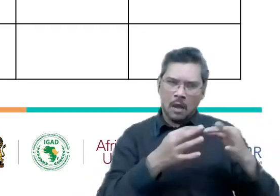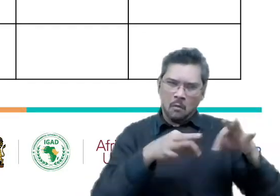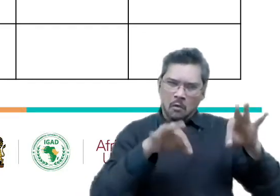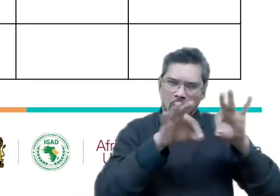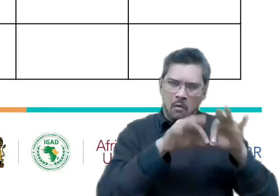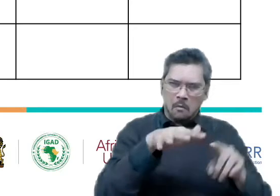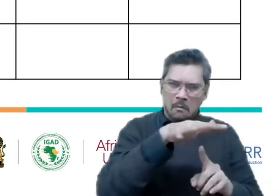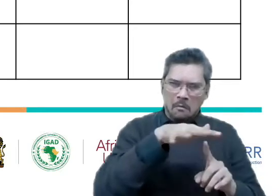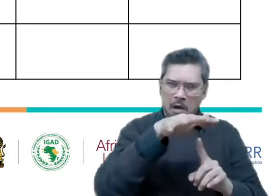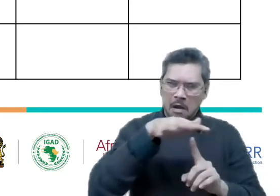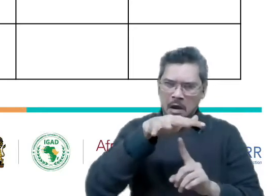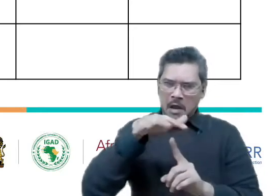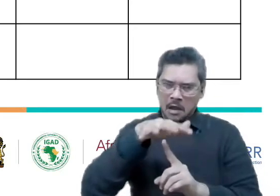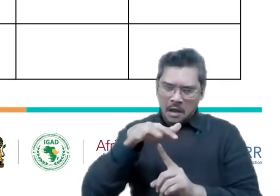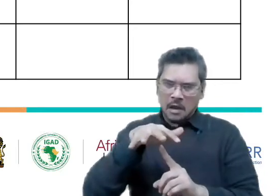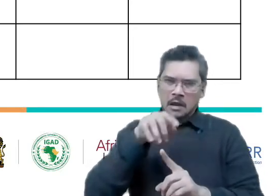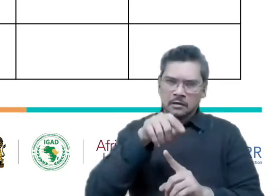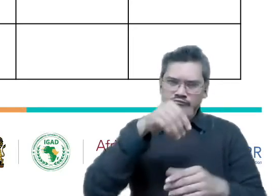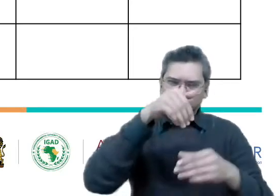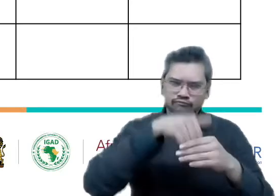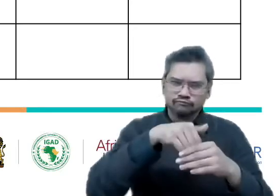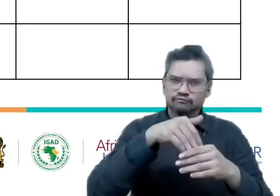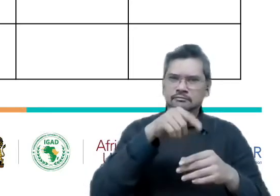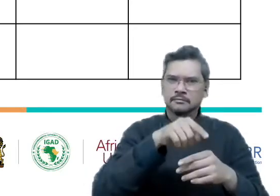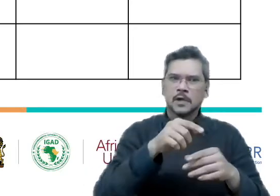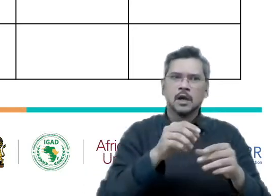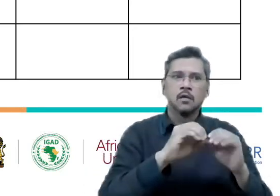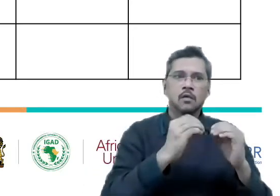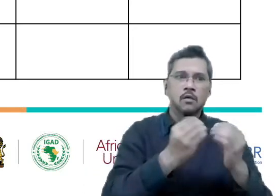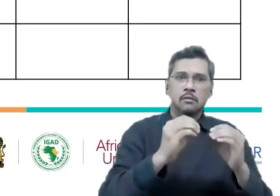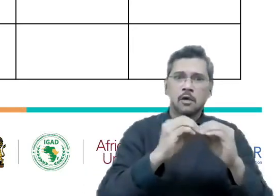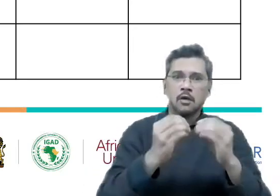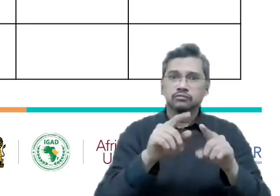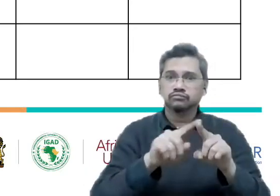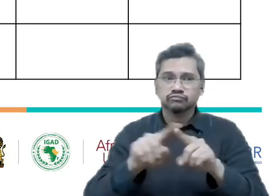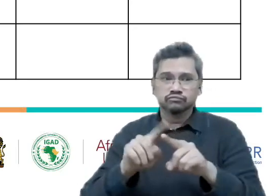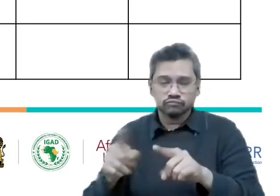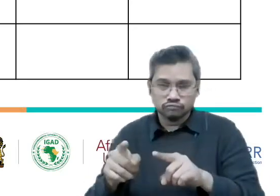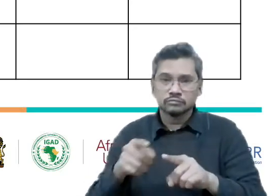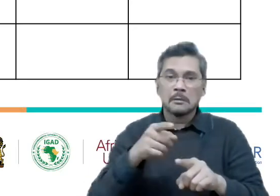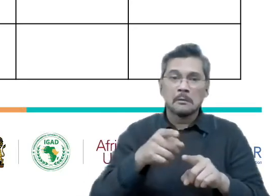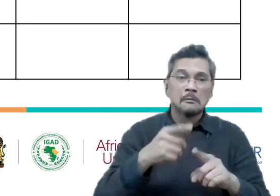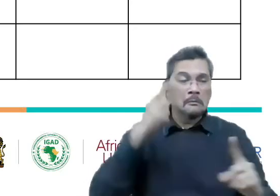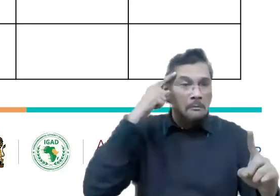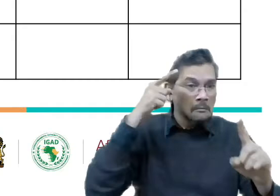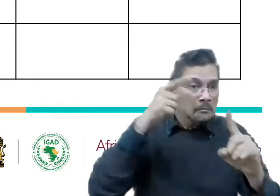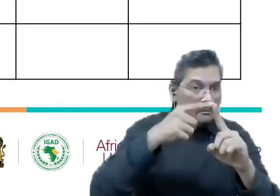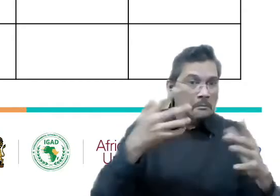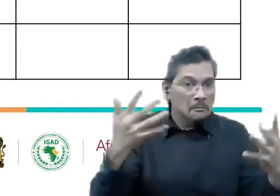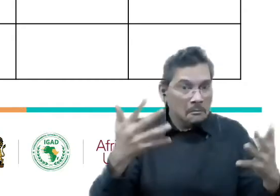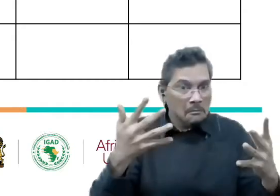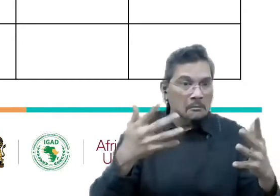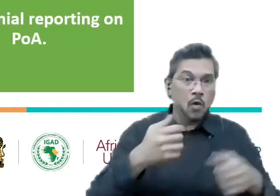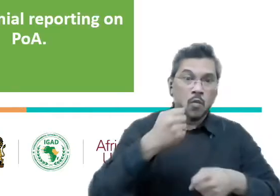and lead organizations, result, target, corresponding activities, as well as the